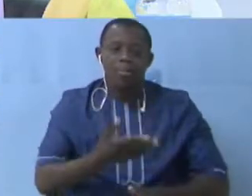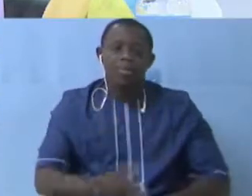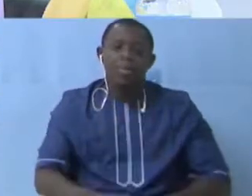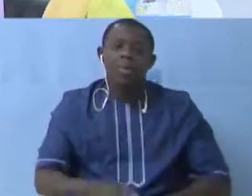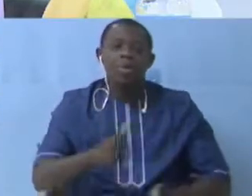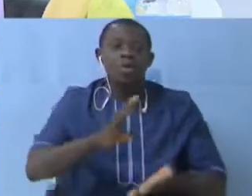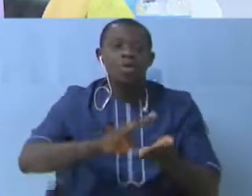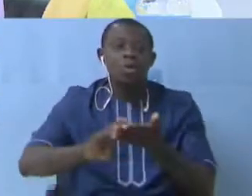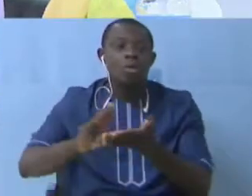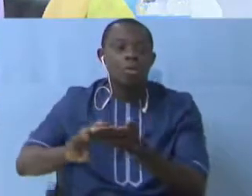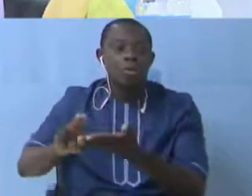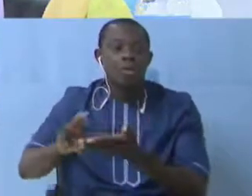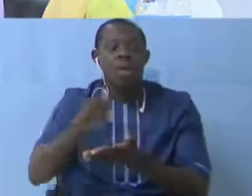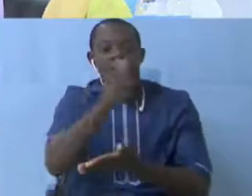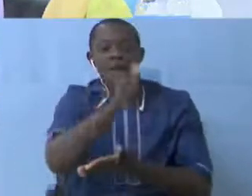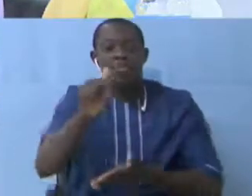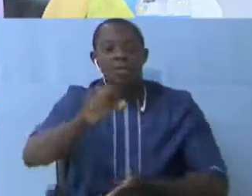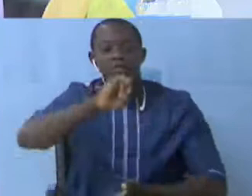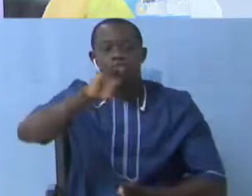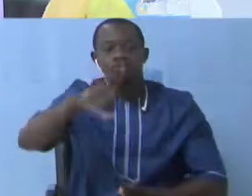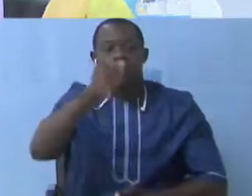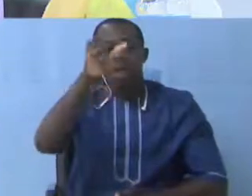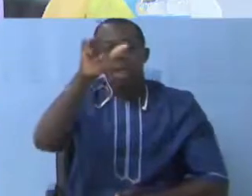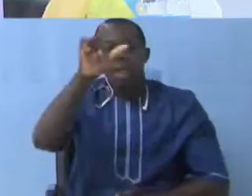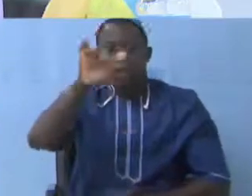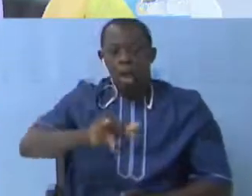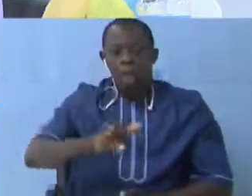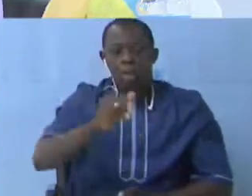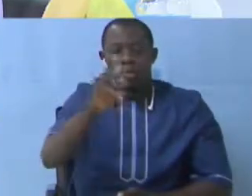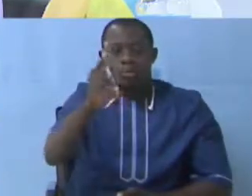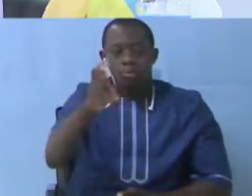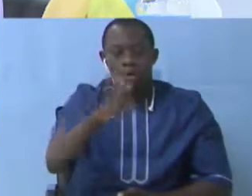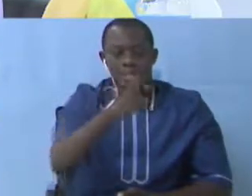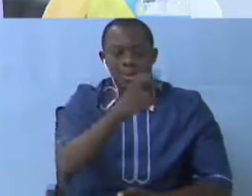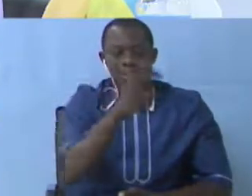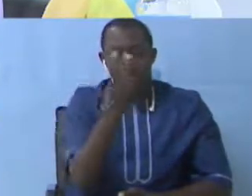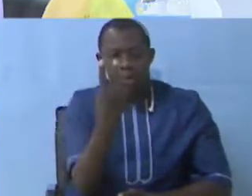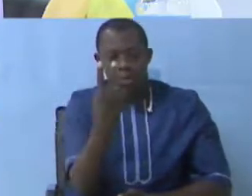Normally every July 22nd.